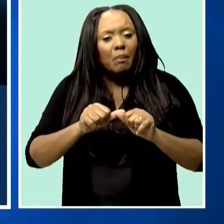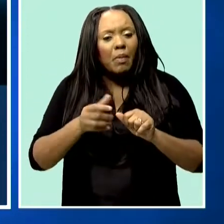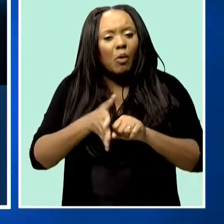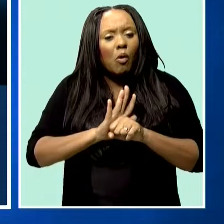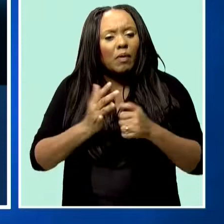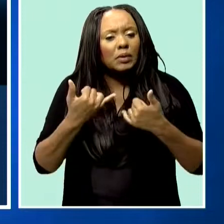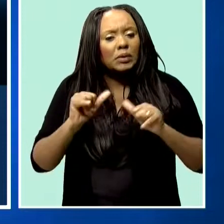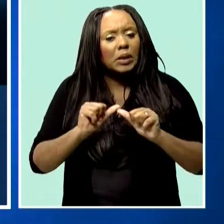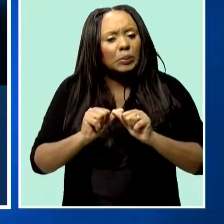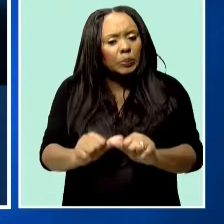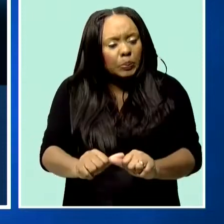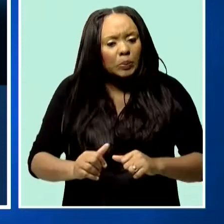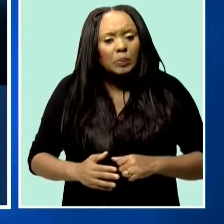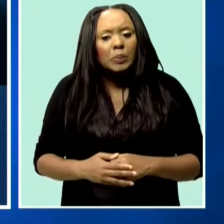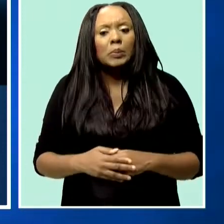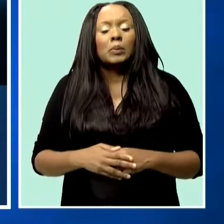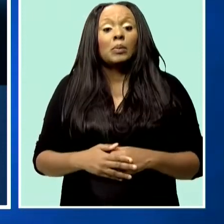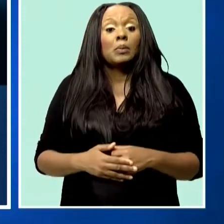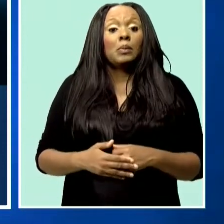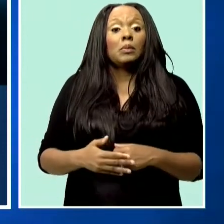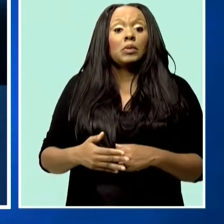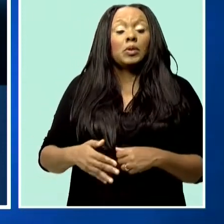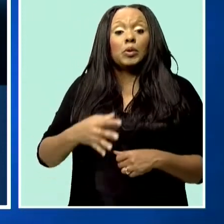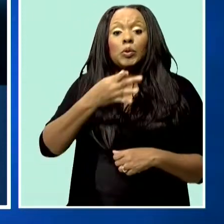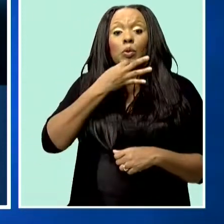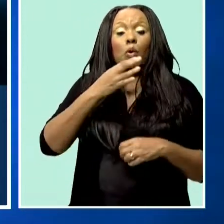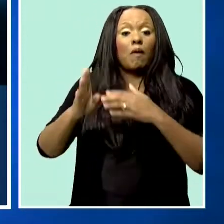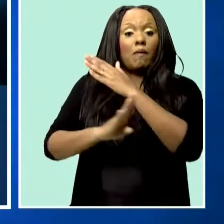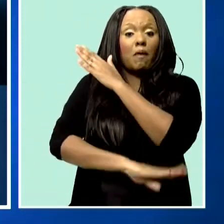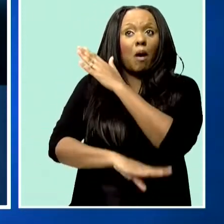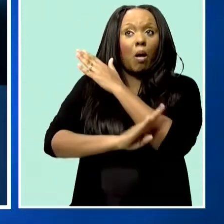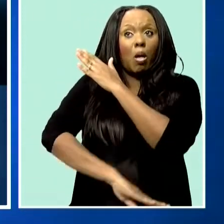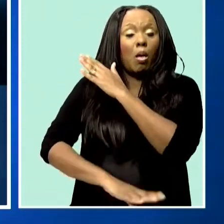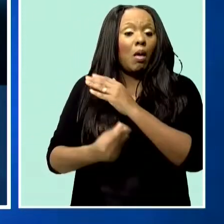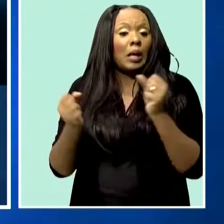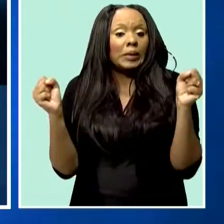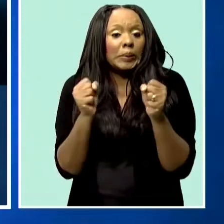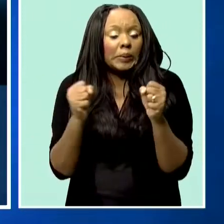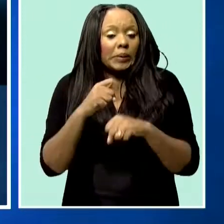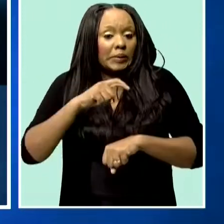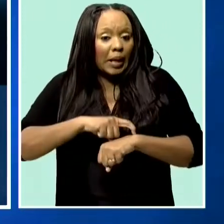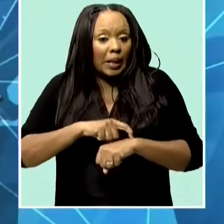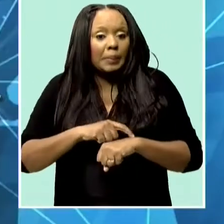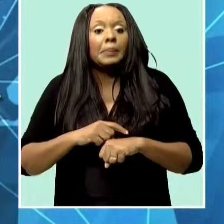variants to emerge in the upcoming fall-winter season still exists.